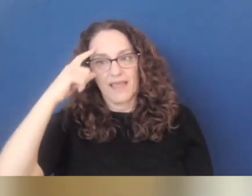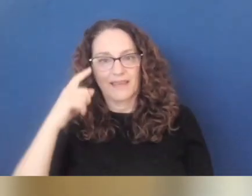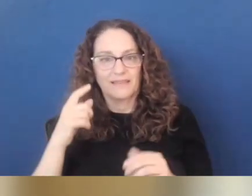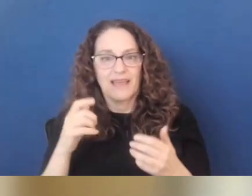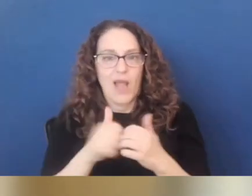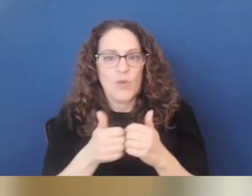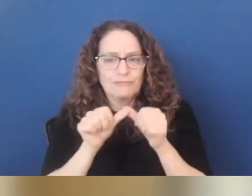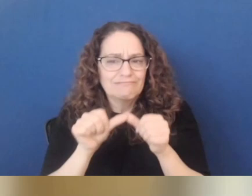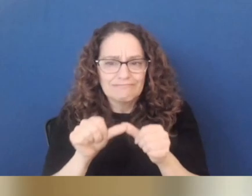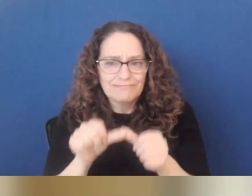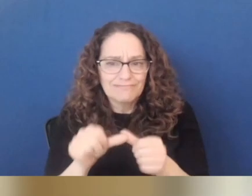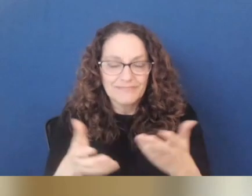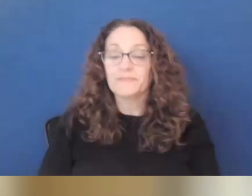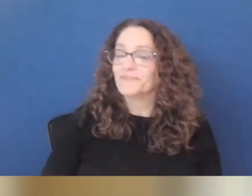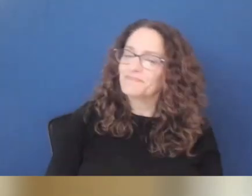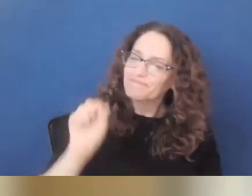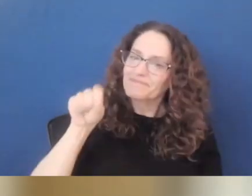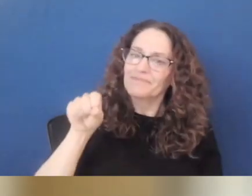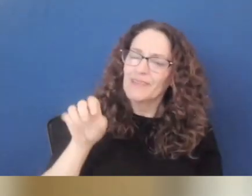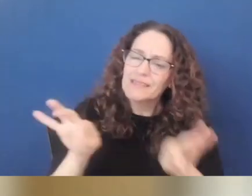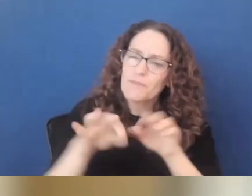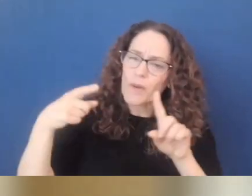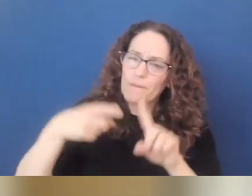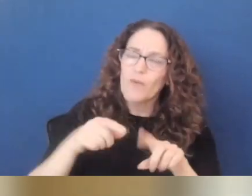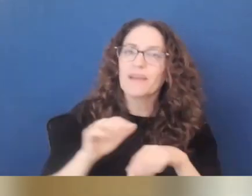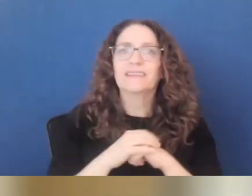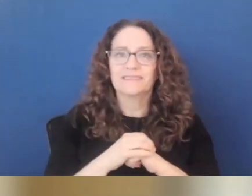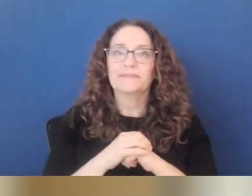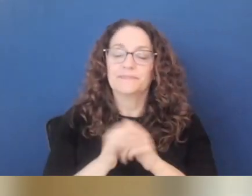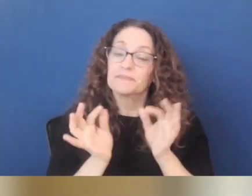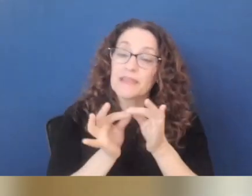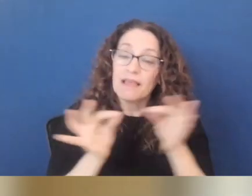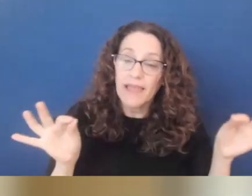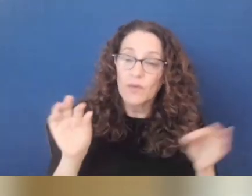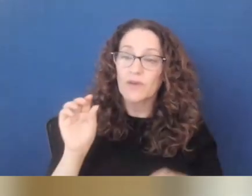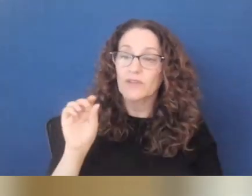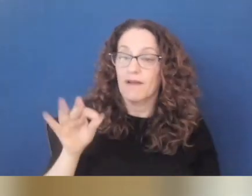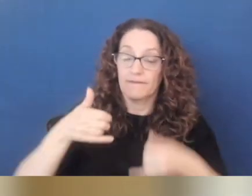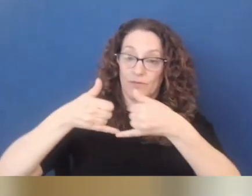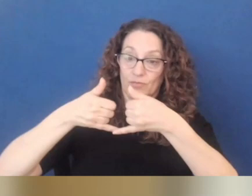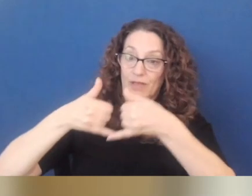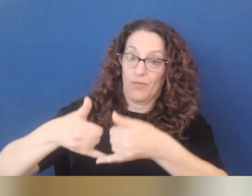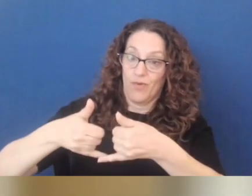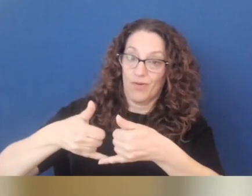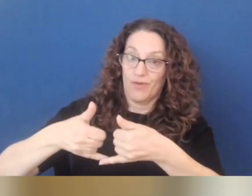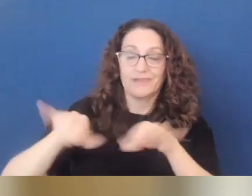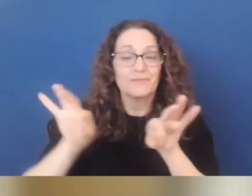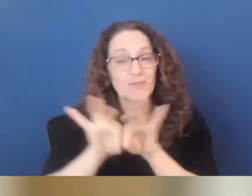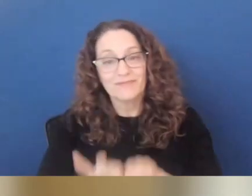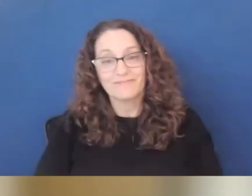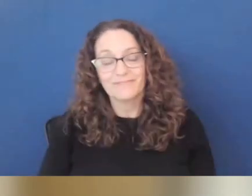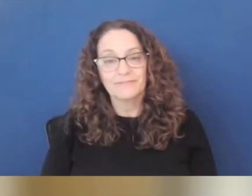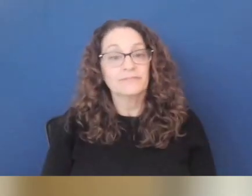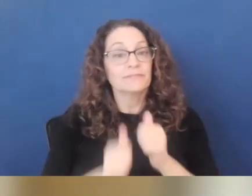point, and the language of reward is really important, because most of our habits continue because